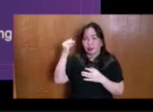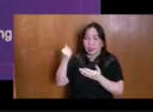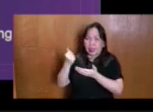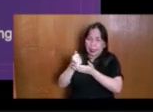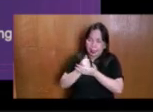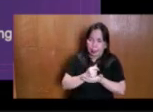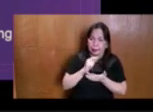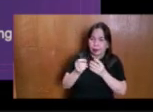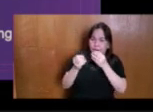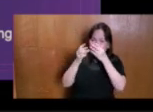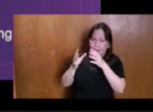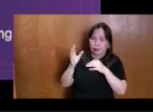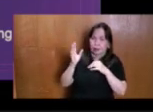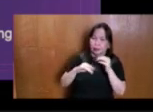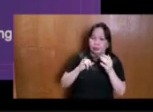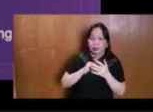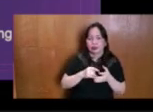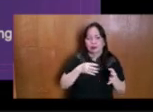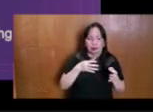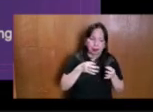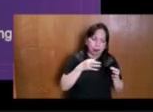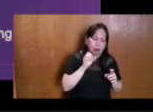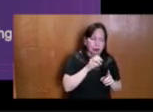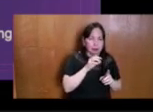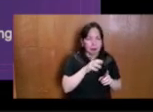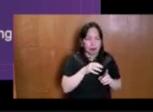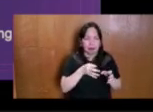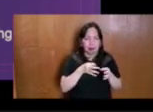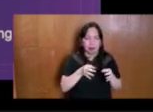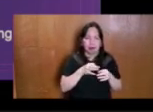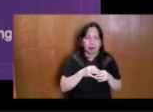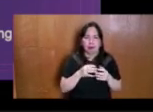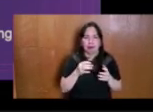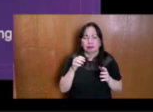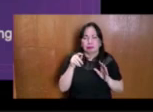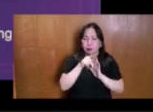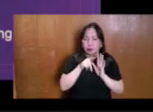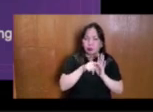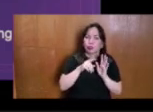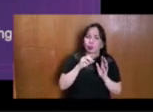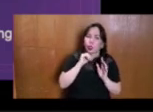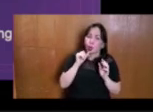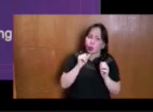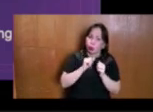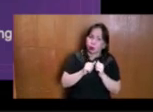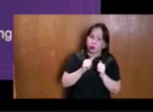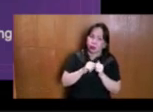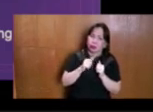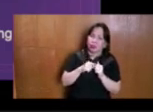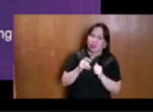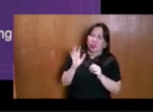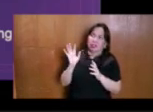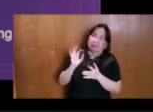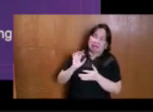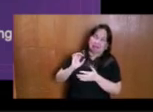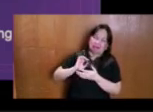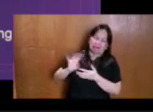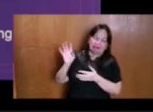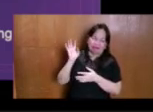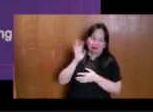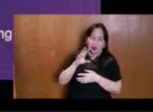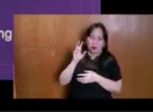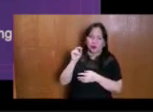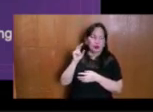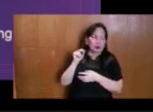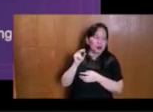sharing, as opposed to just talking about, AI principles. Not that I don't like them or I detest them,